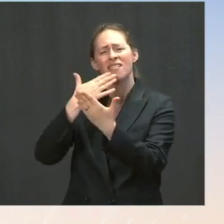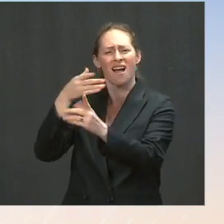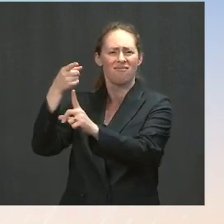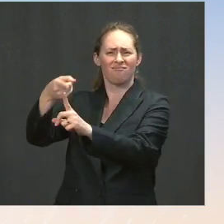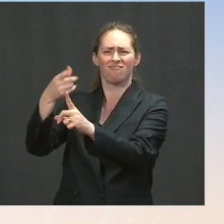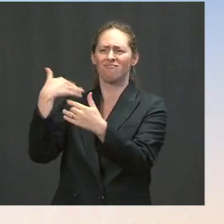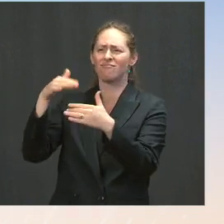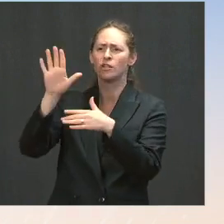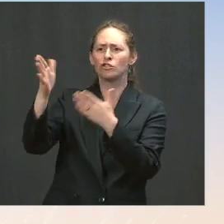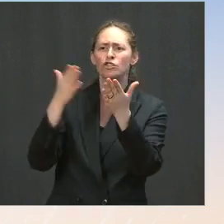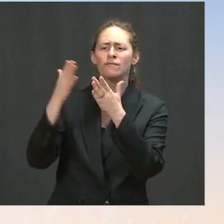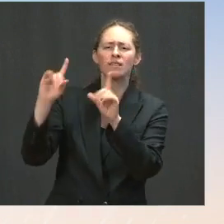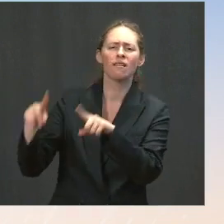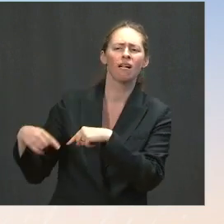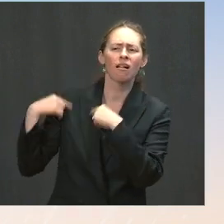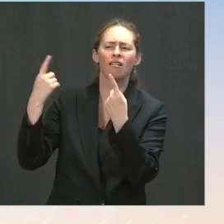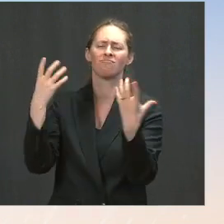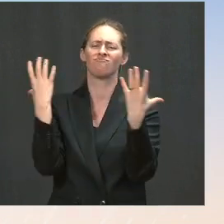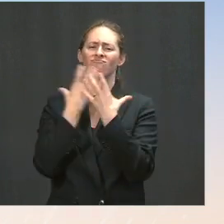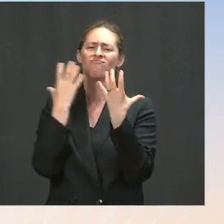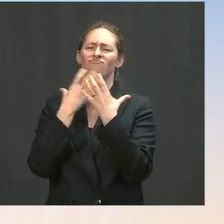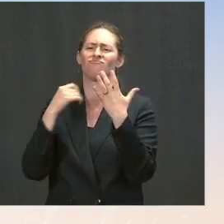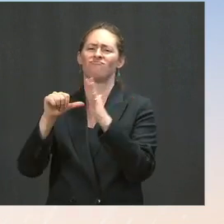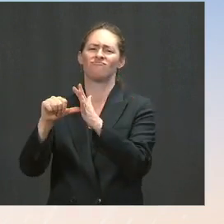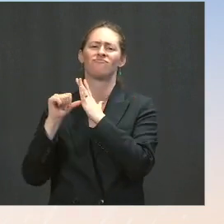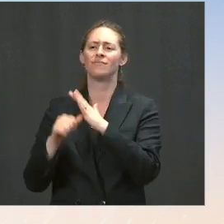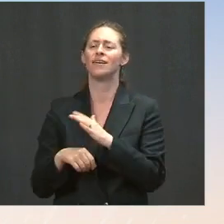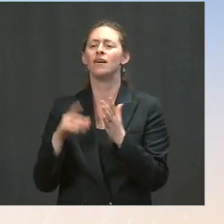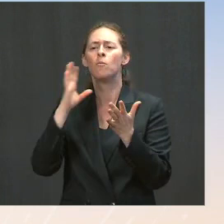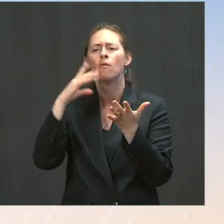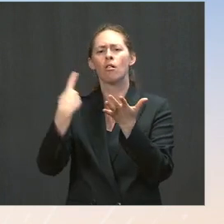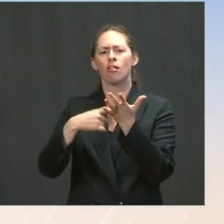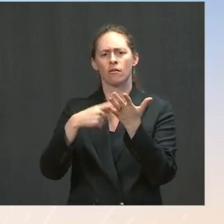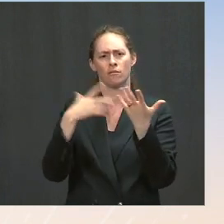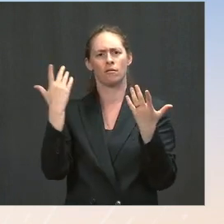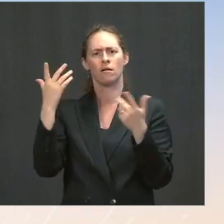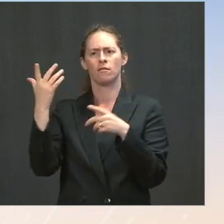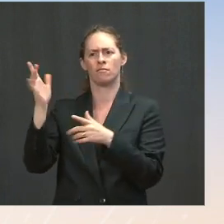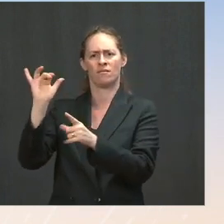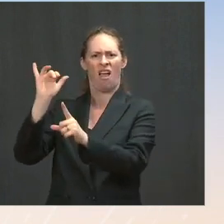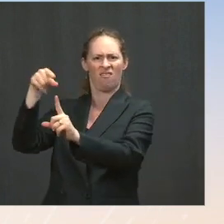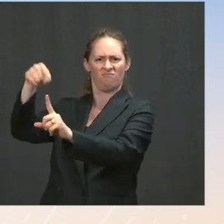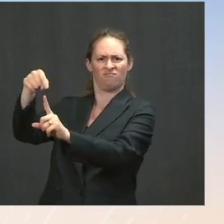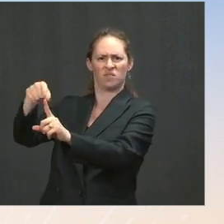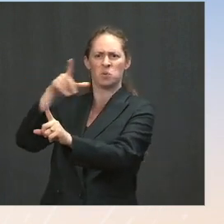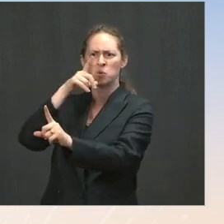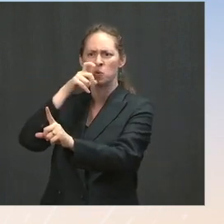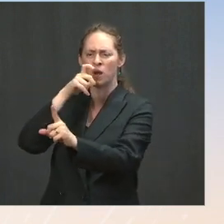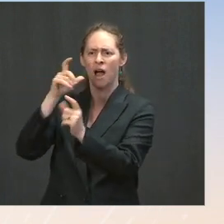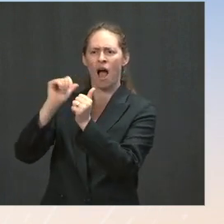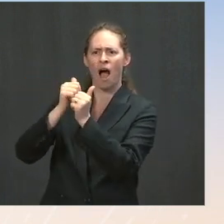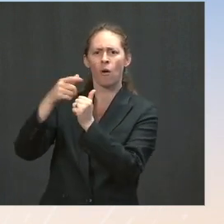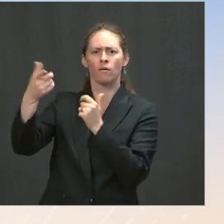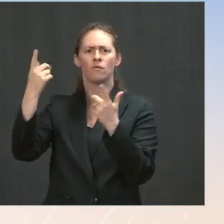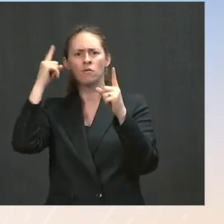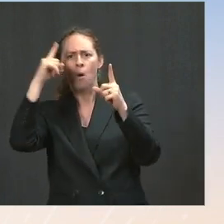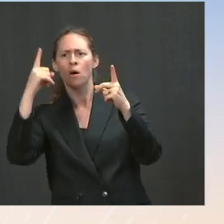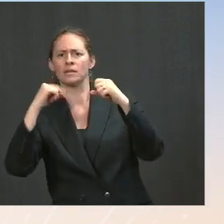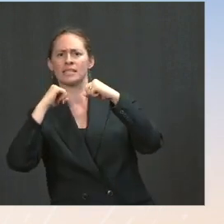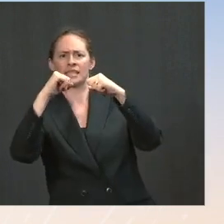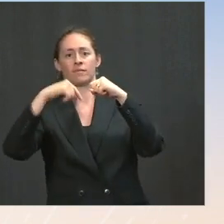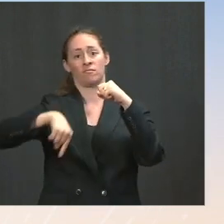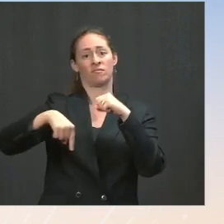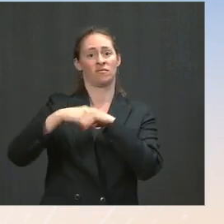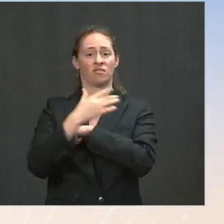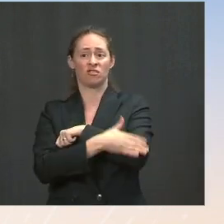integral role our public servants play in shaping national security decision-making and protecting the American people. He will also underscore the importance